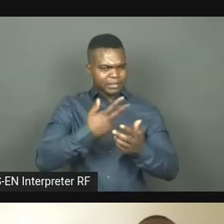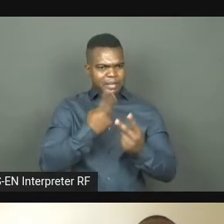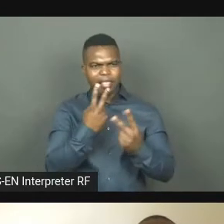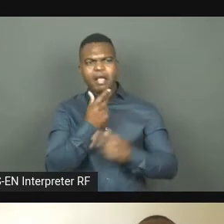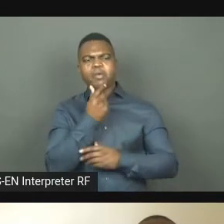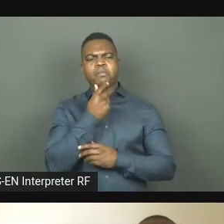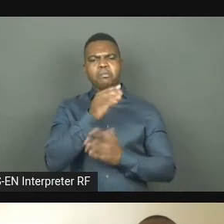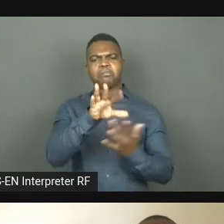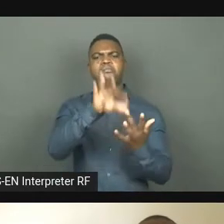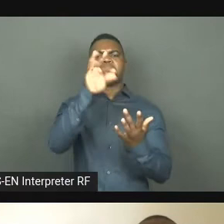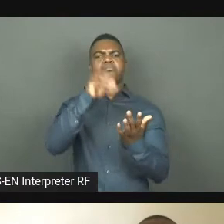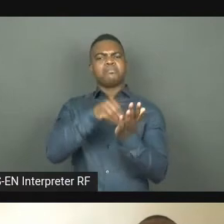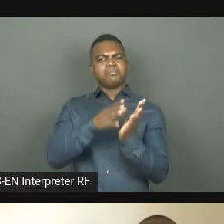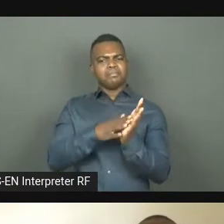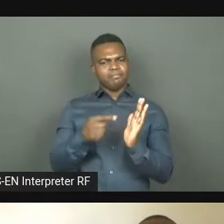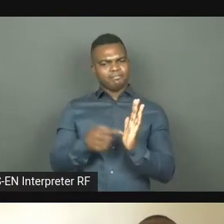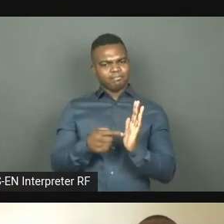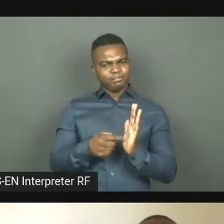Thank you.